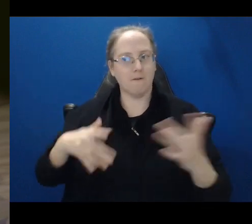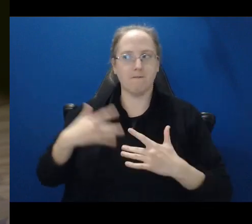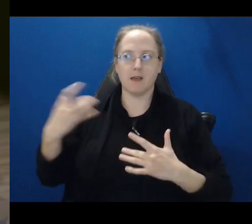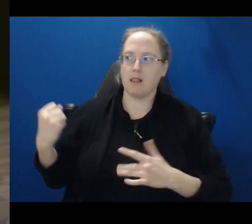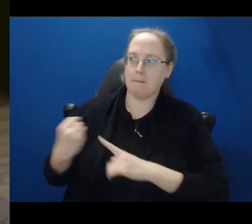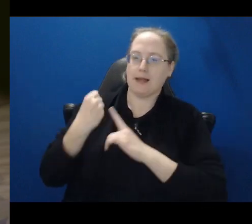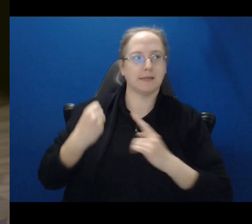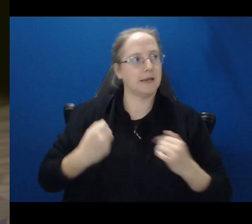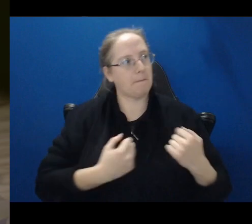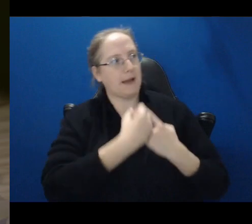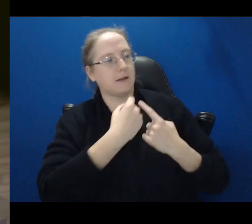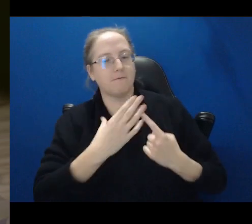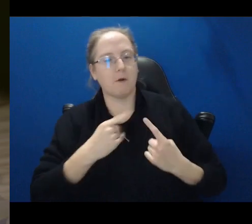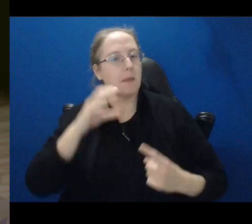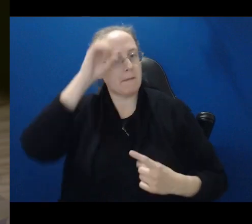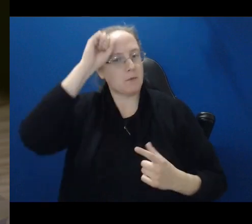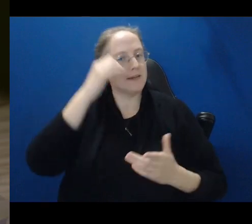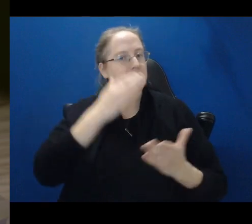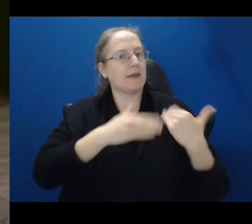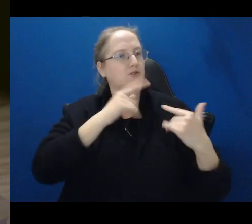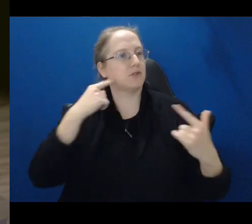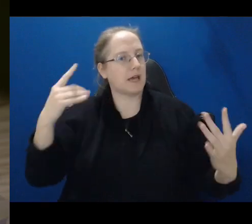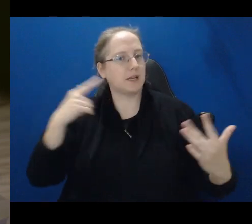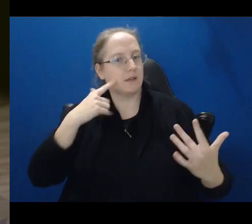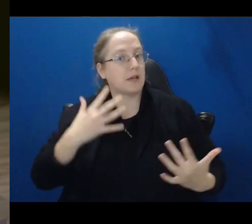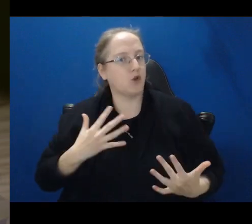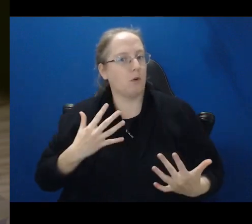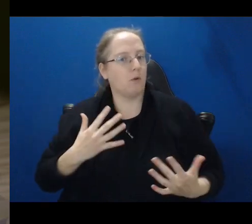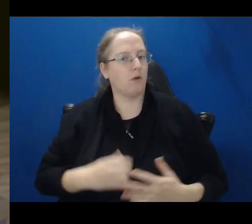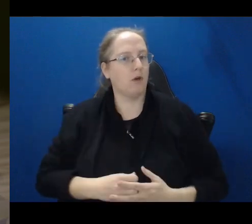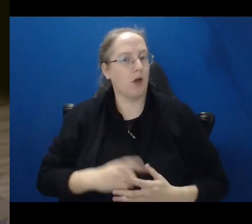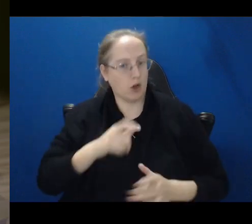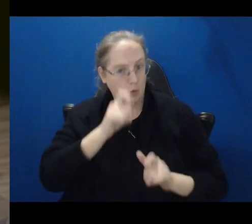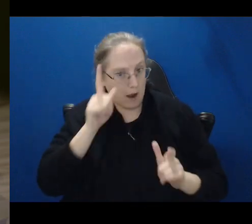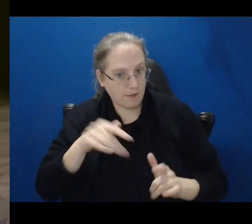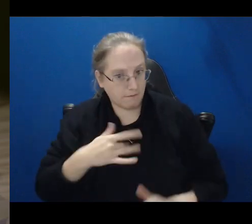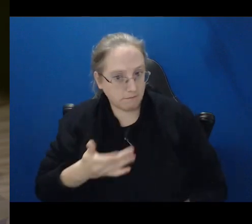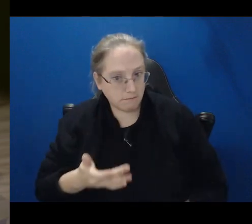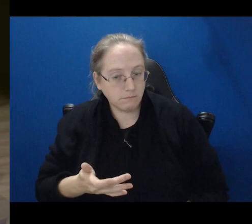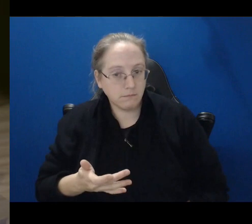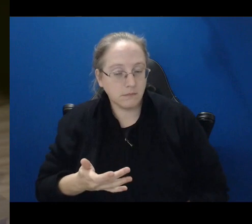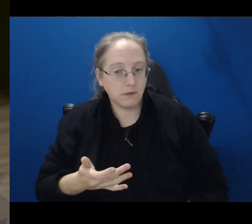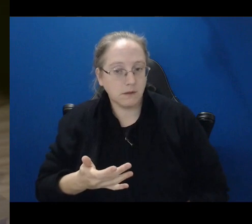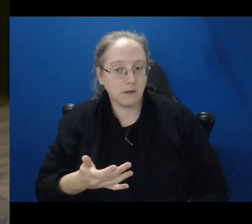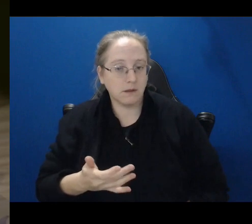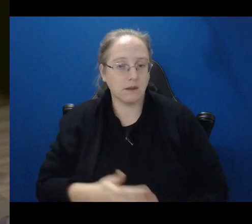kind of referring to. Is that something that you're kind of conscious of, or yeah?